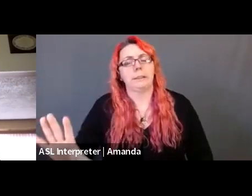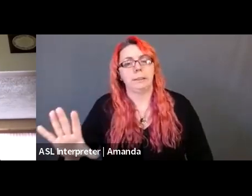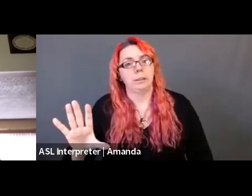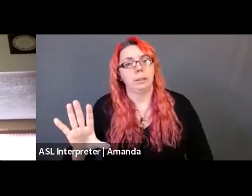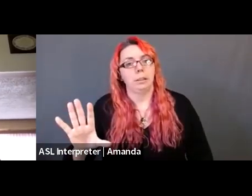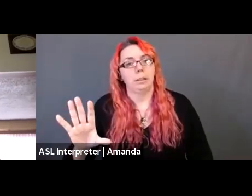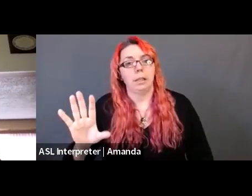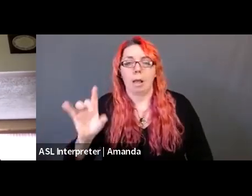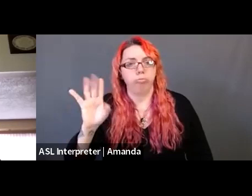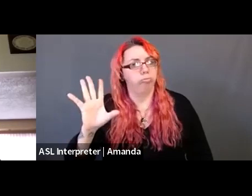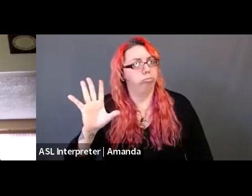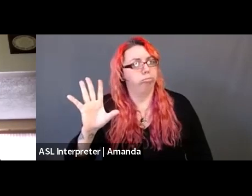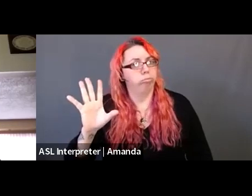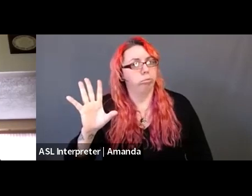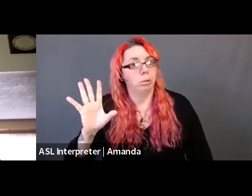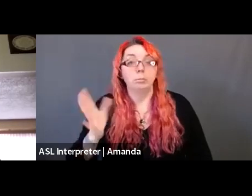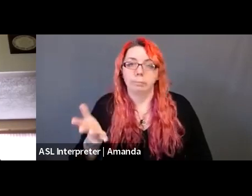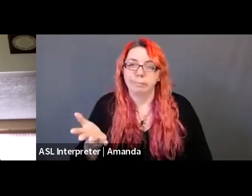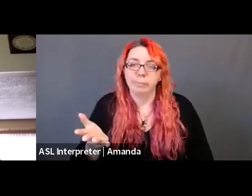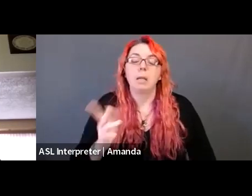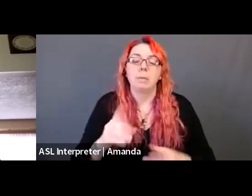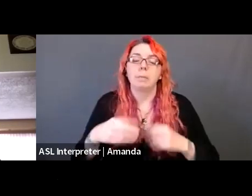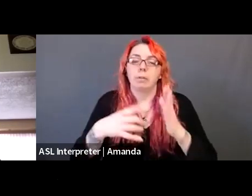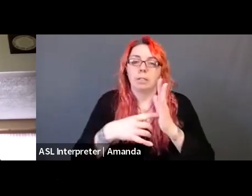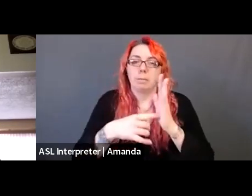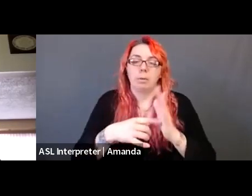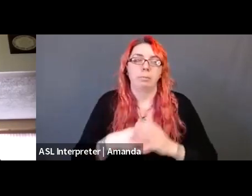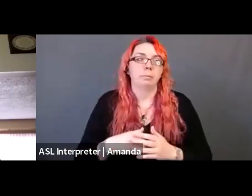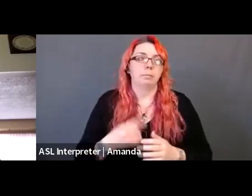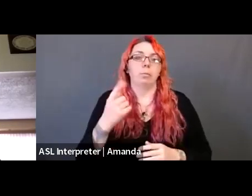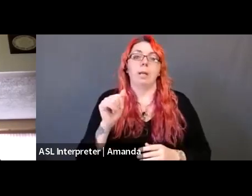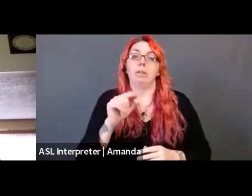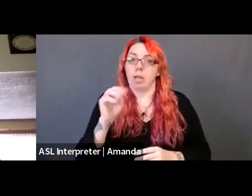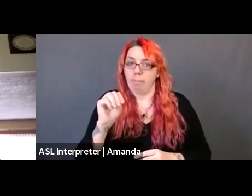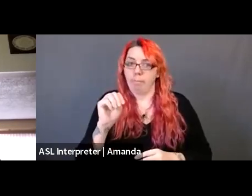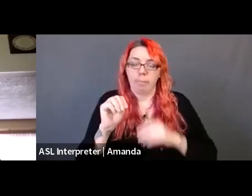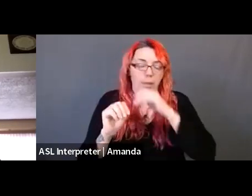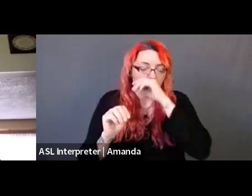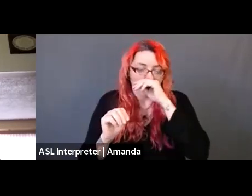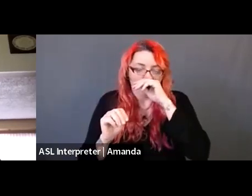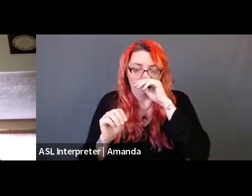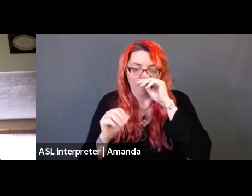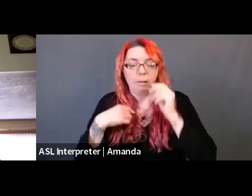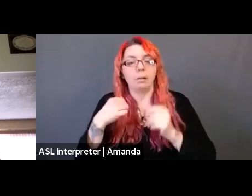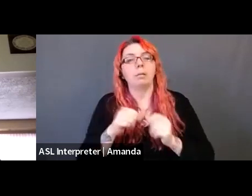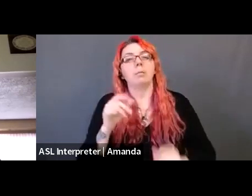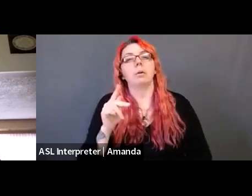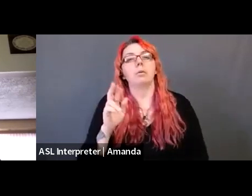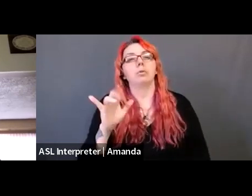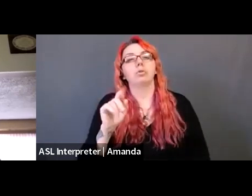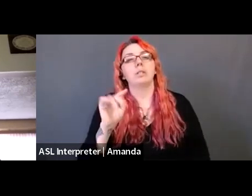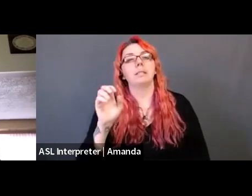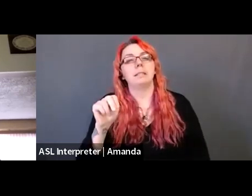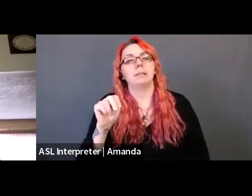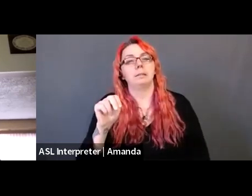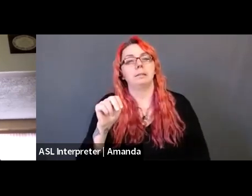use an example. Some of you might even have been there. At one of the AGMs, and it was when Kristen, who was with us before, and